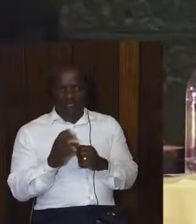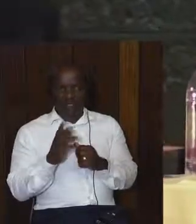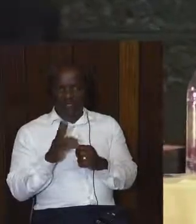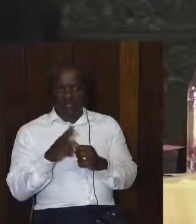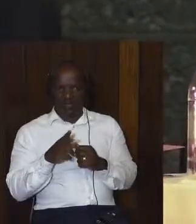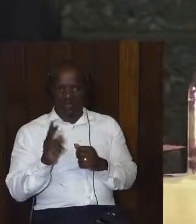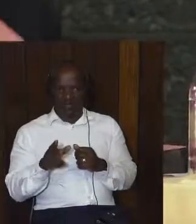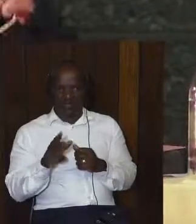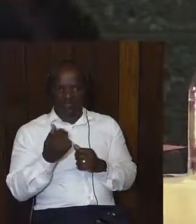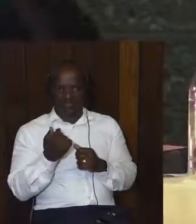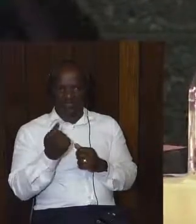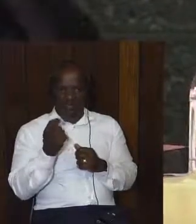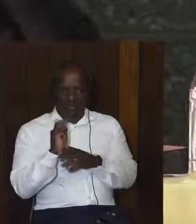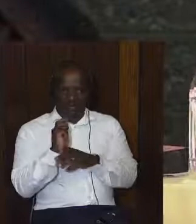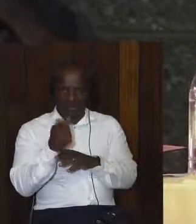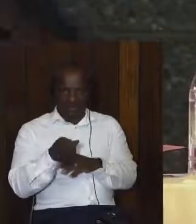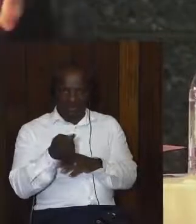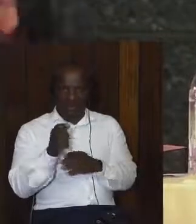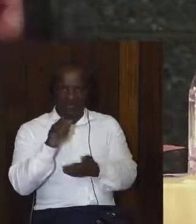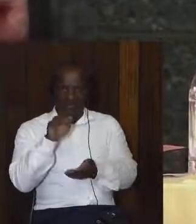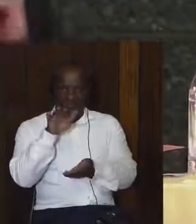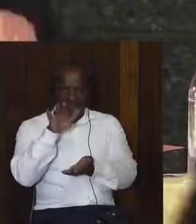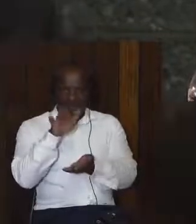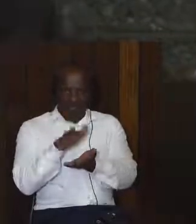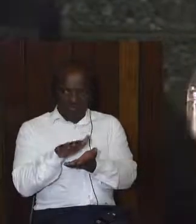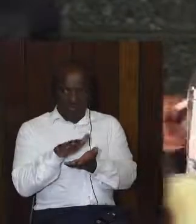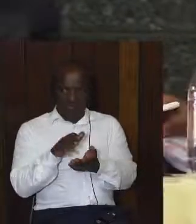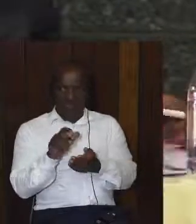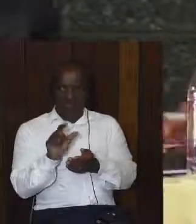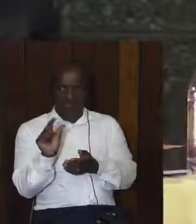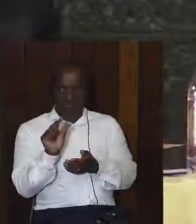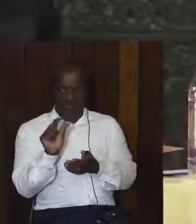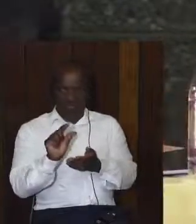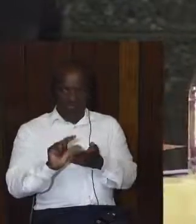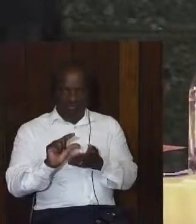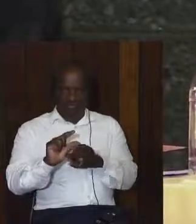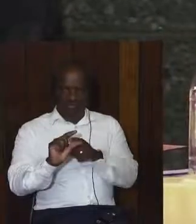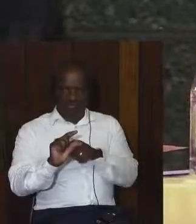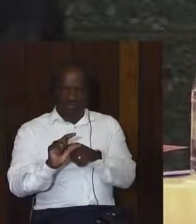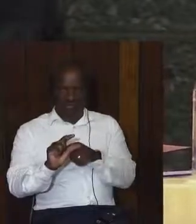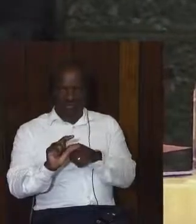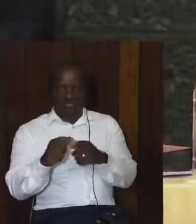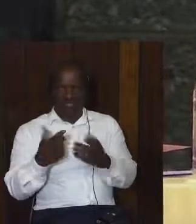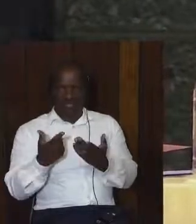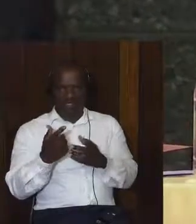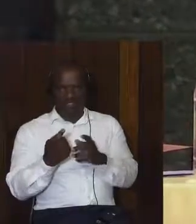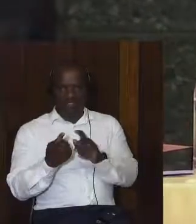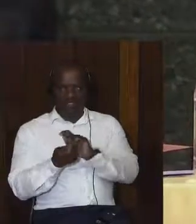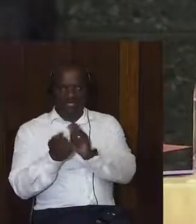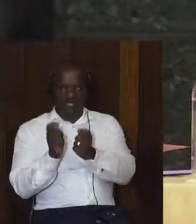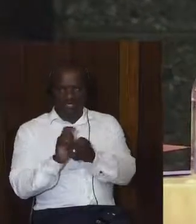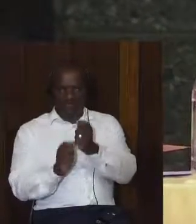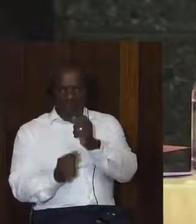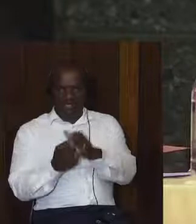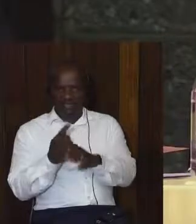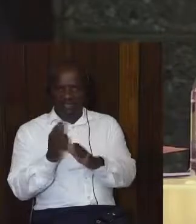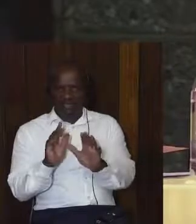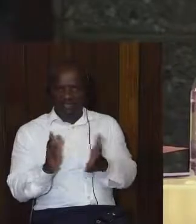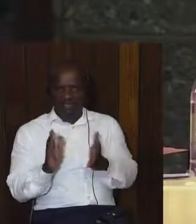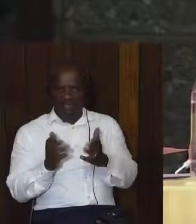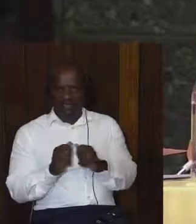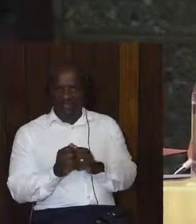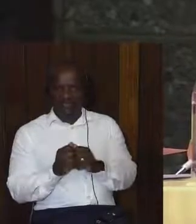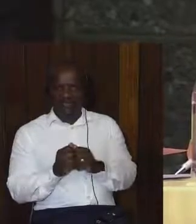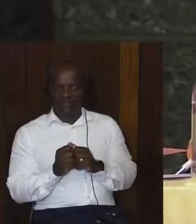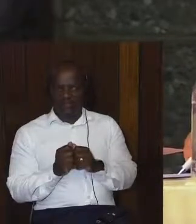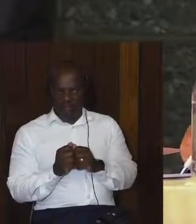but importantly to note for the members was where did that adjustments actually took place. So for the